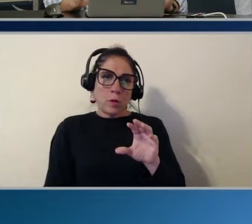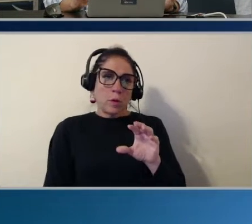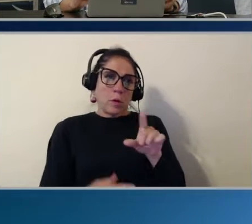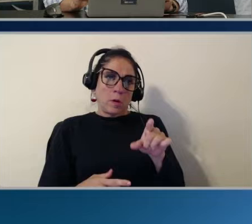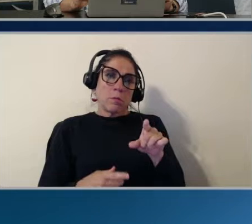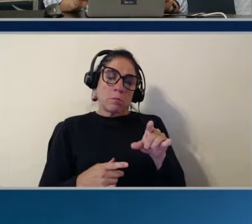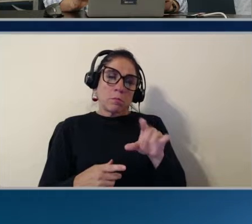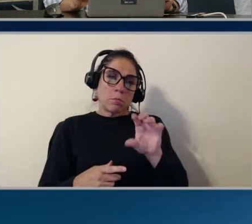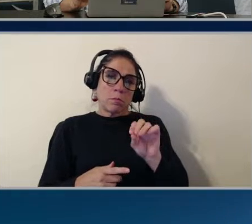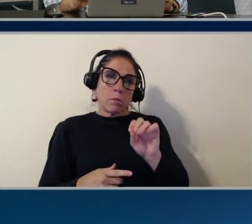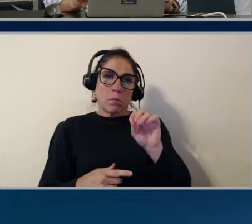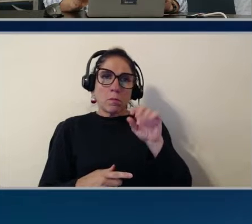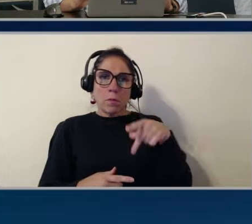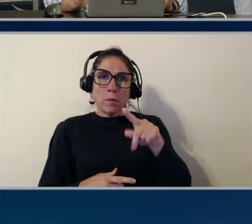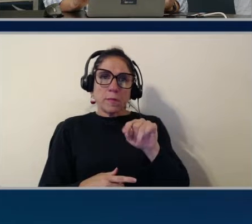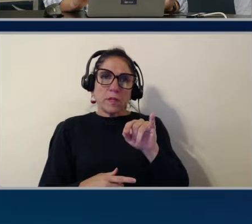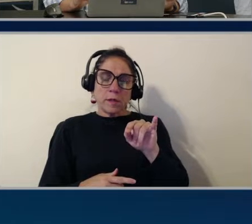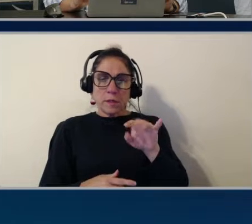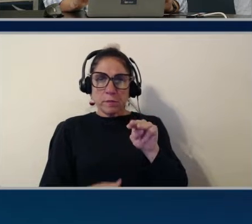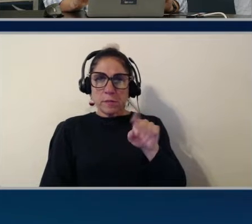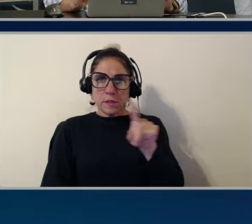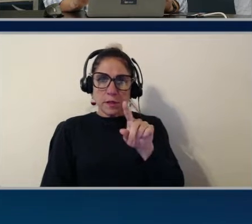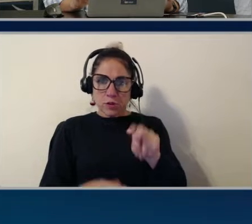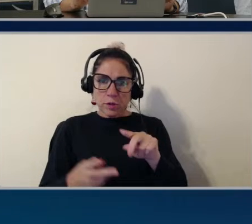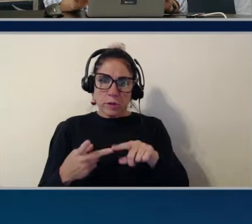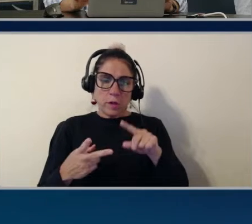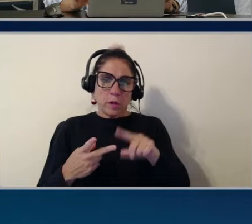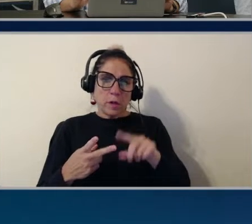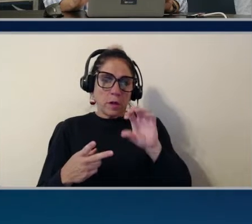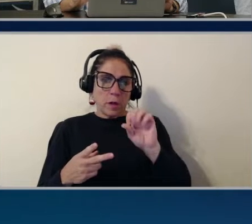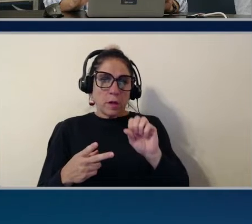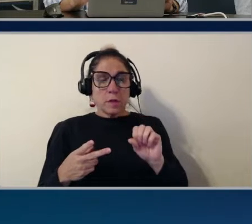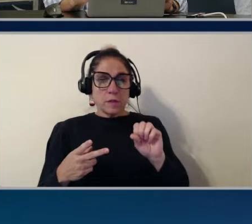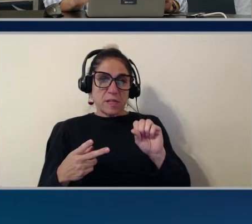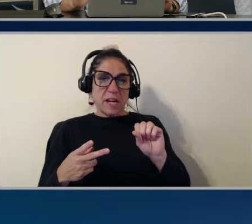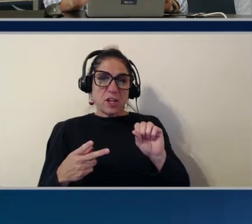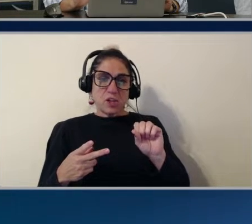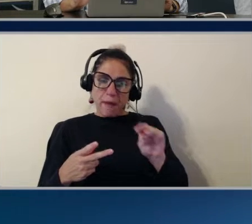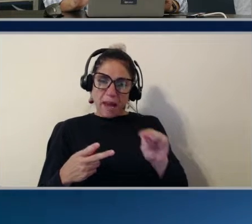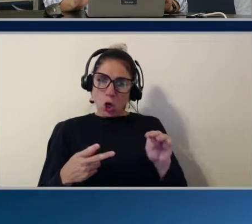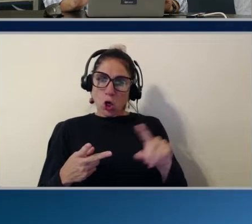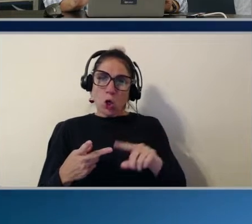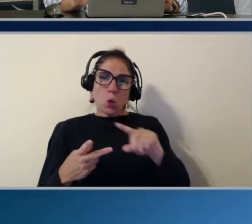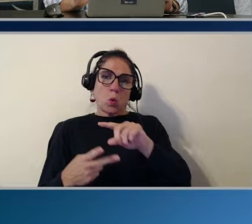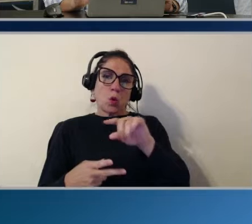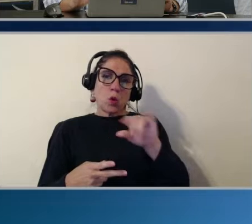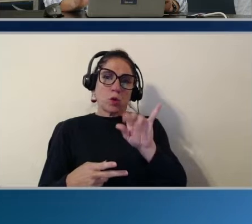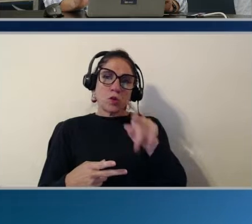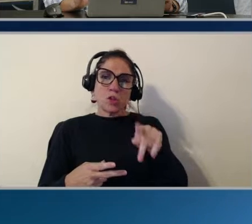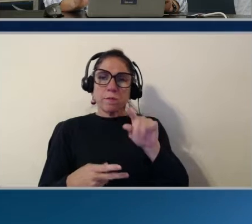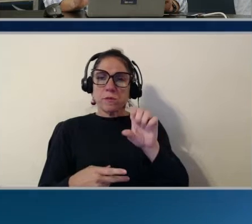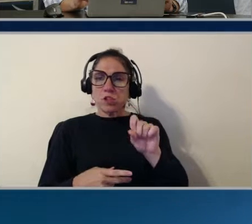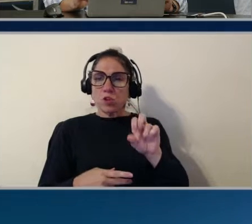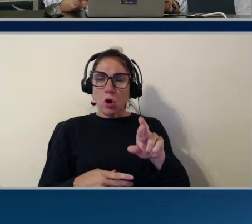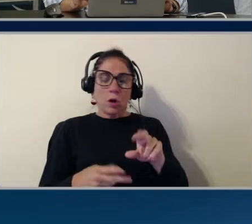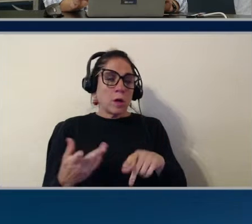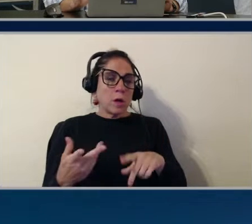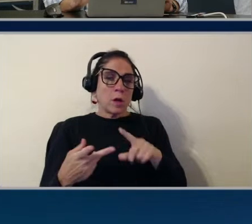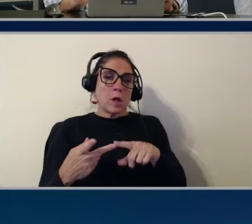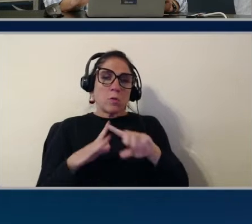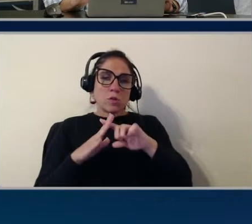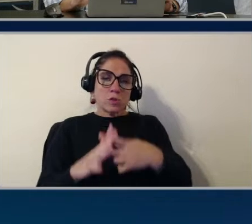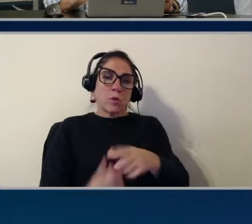the SageMaker Python SDK, or we can do it from the Jumpstart UI. We will start with SageMaker Python